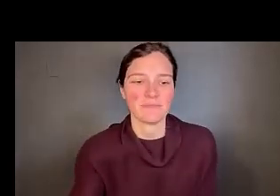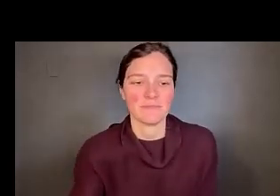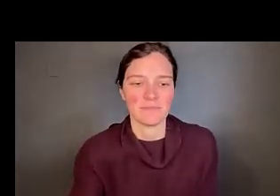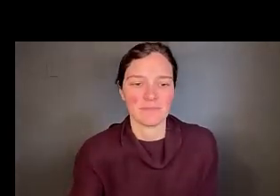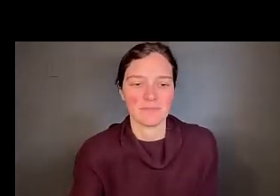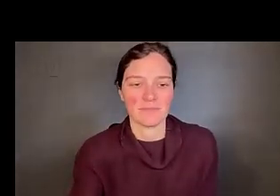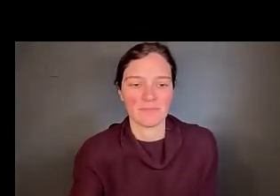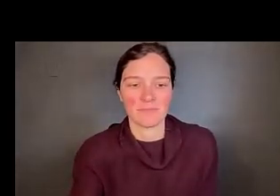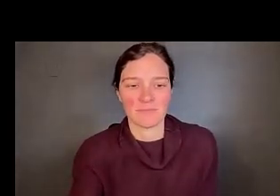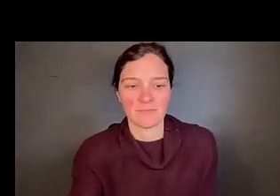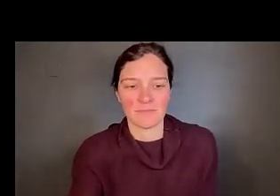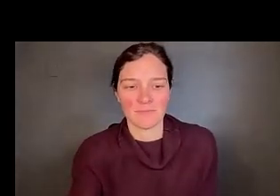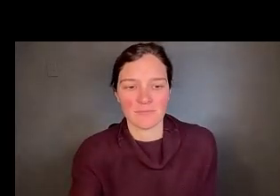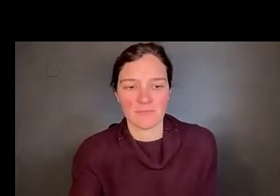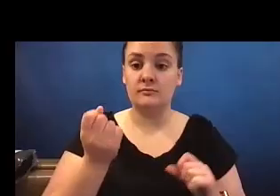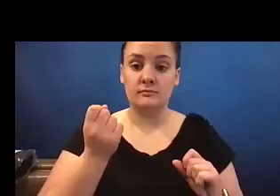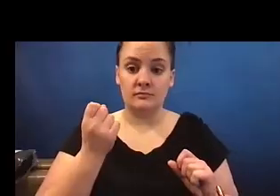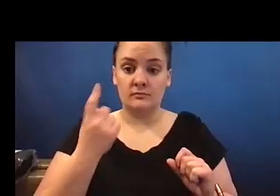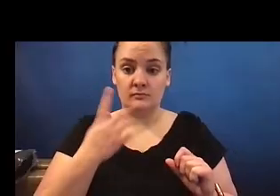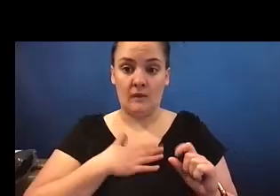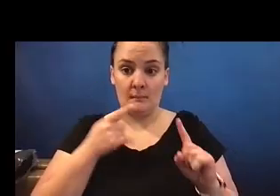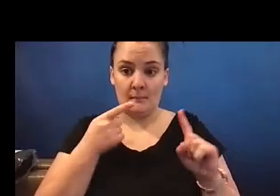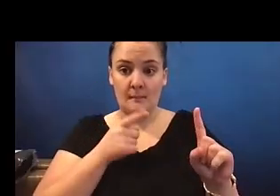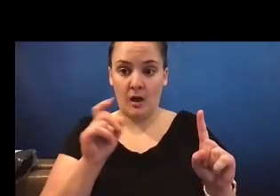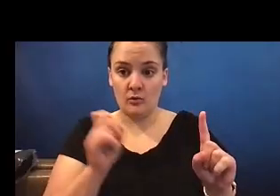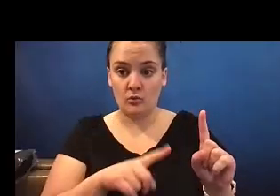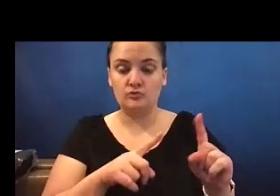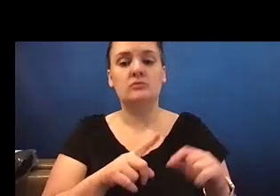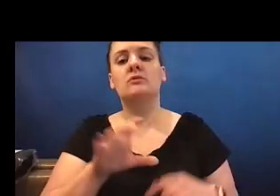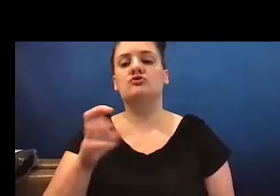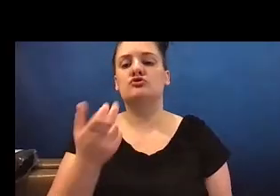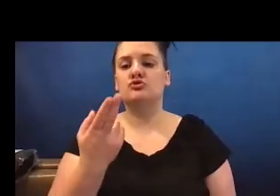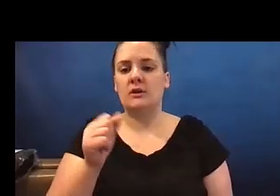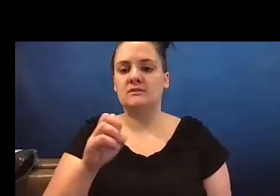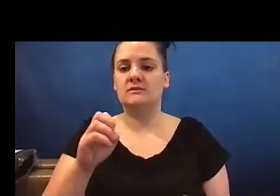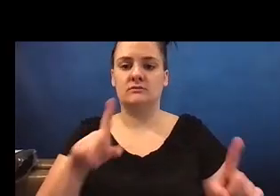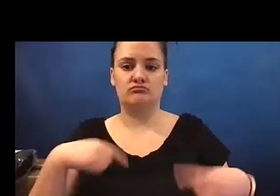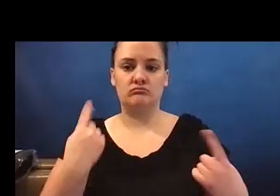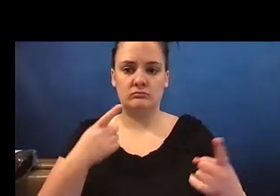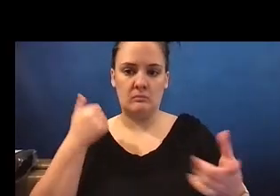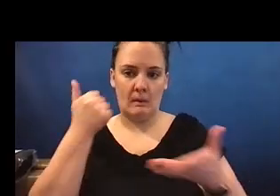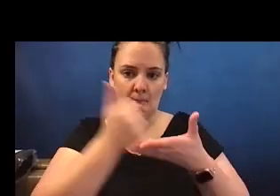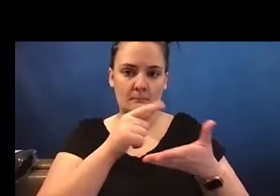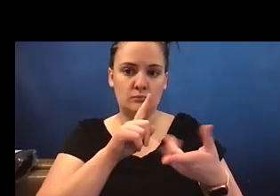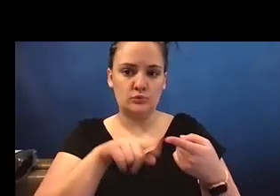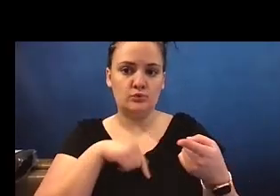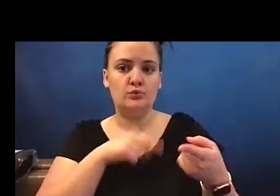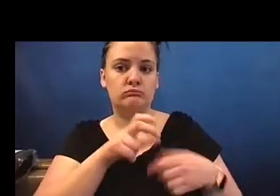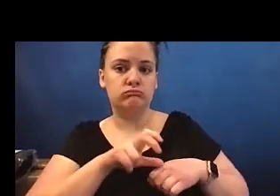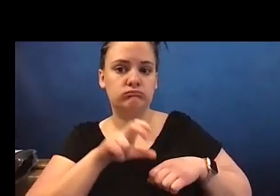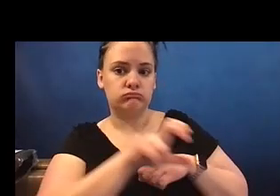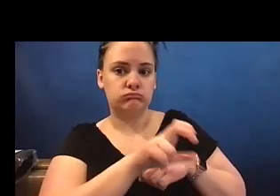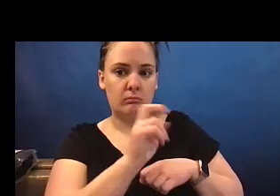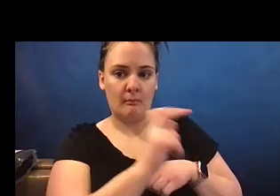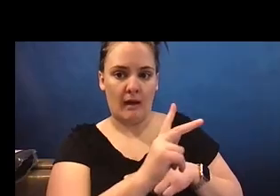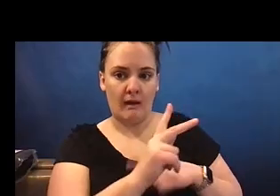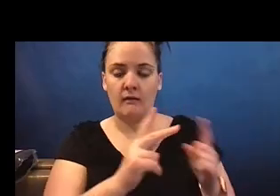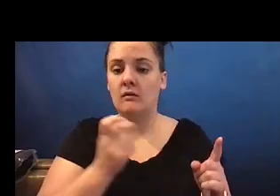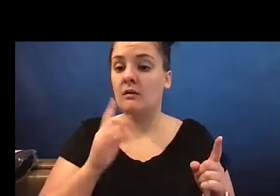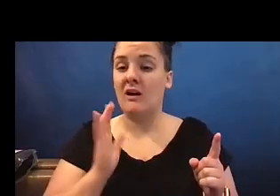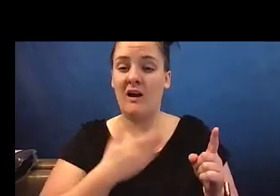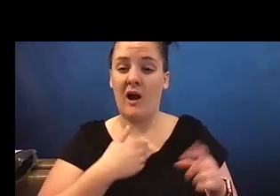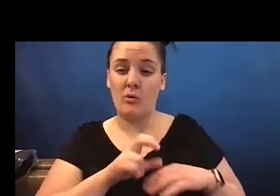helped increase our hospital reimbursements to that one of the first slides where Austin said our reimbursements